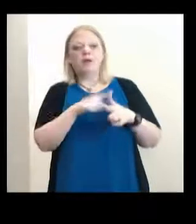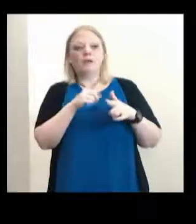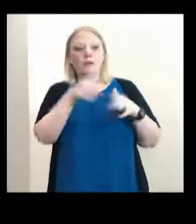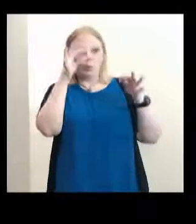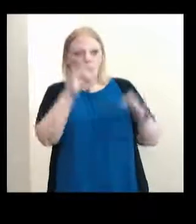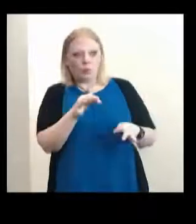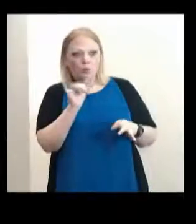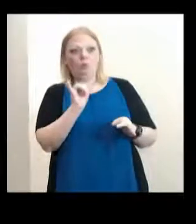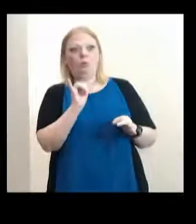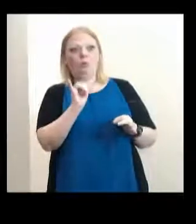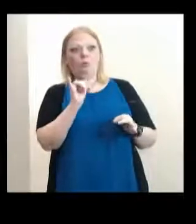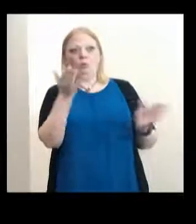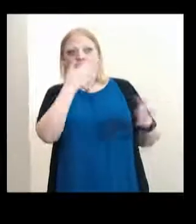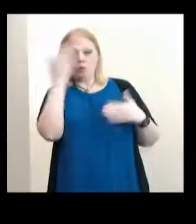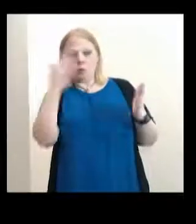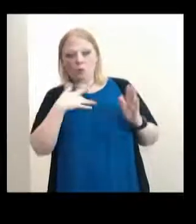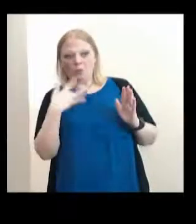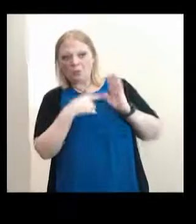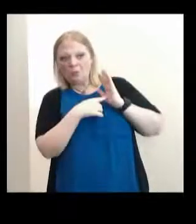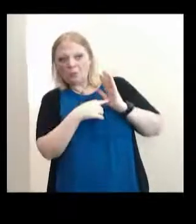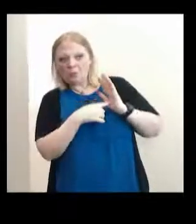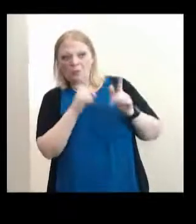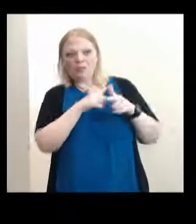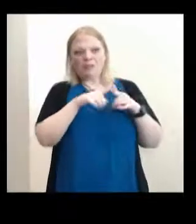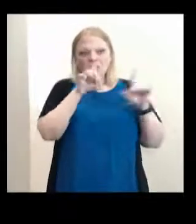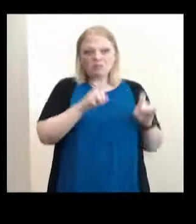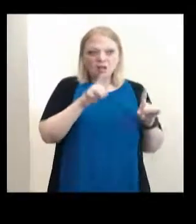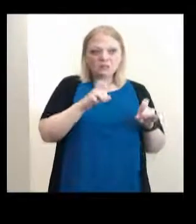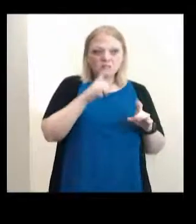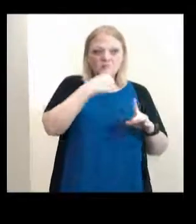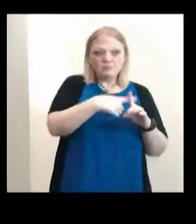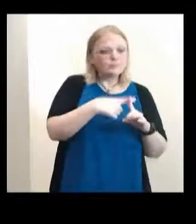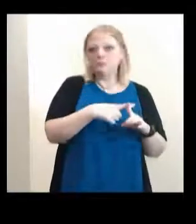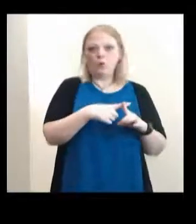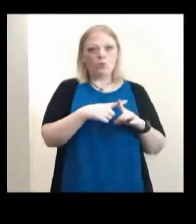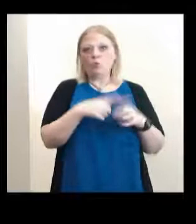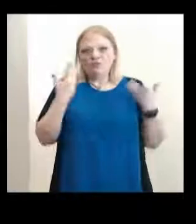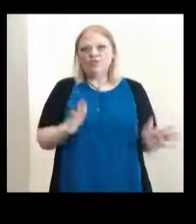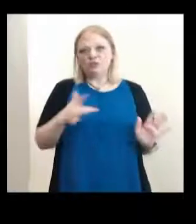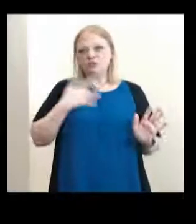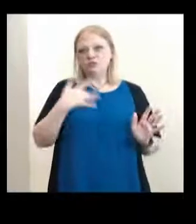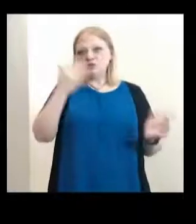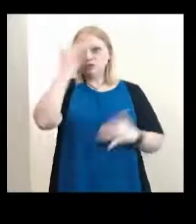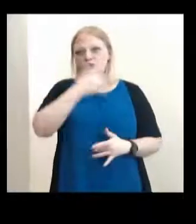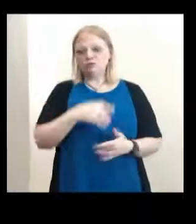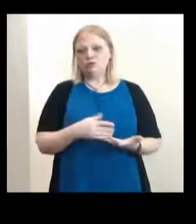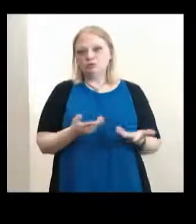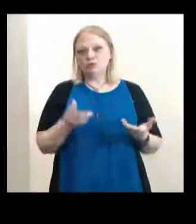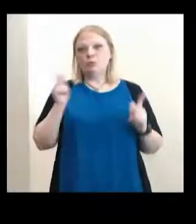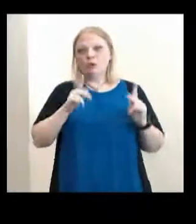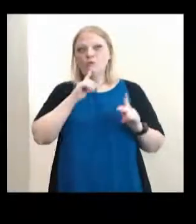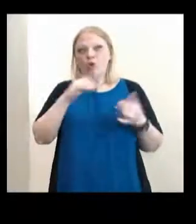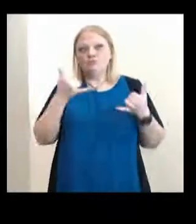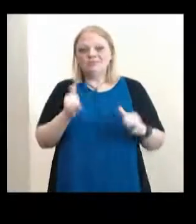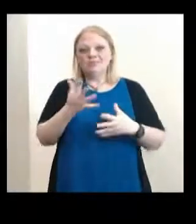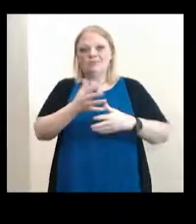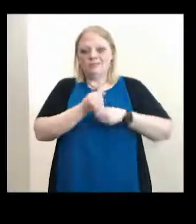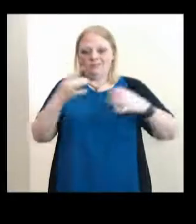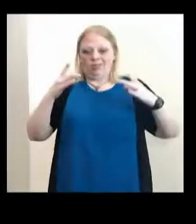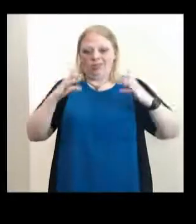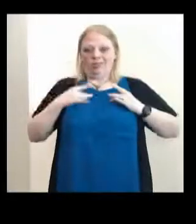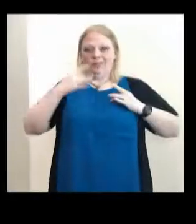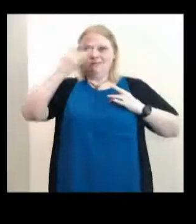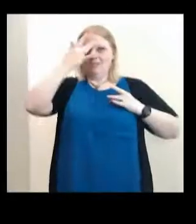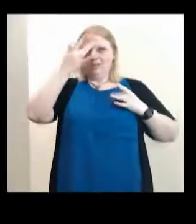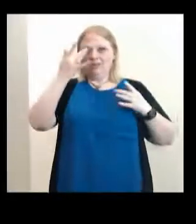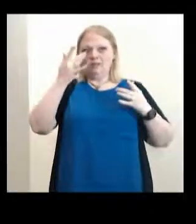they're asymptomatic with COVID-19 while they're in the hospital. So people are getting sick, and more people are getting sick to